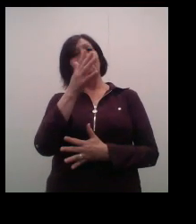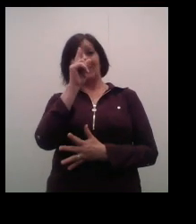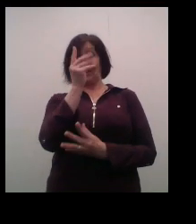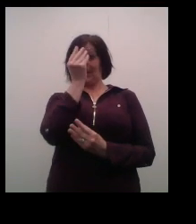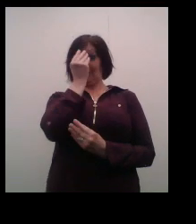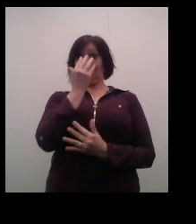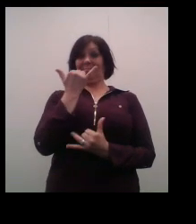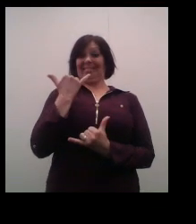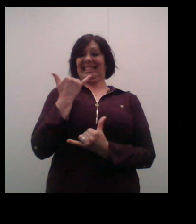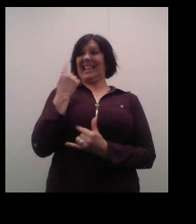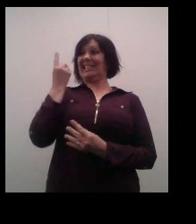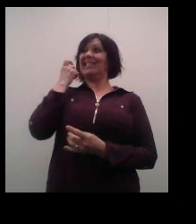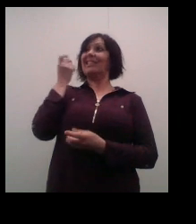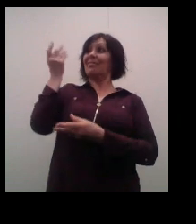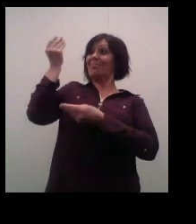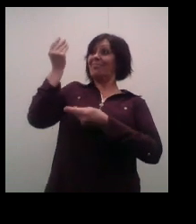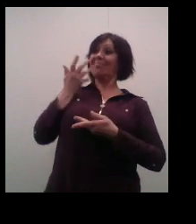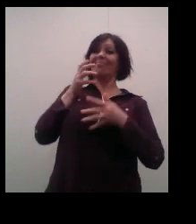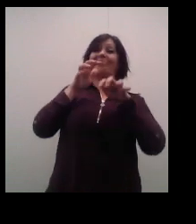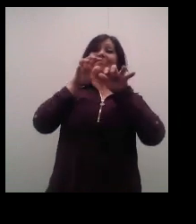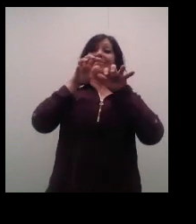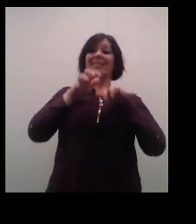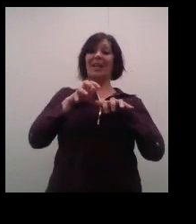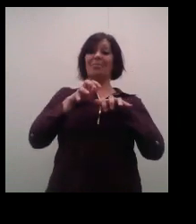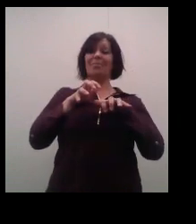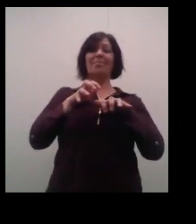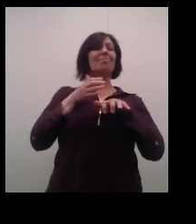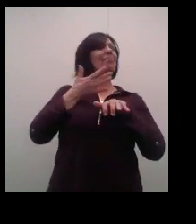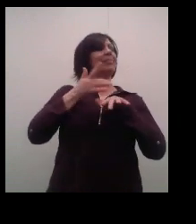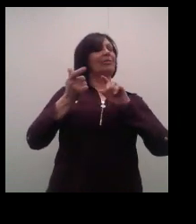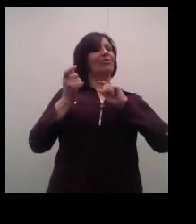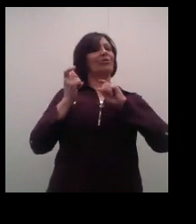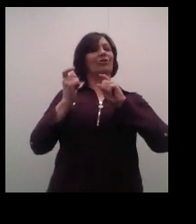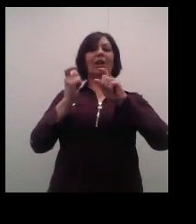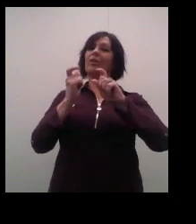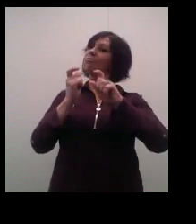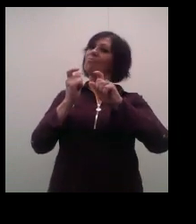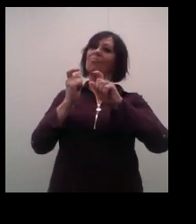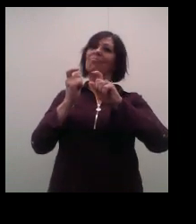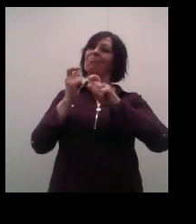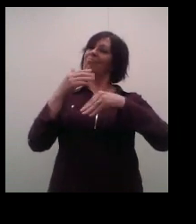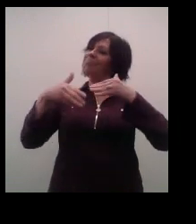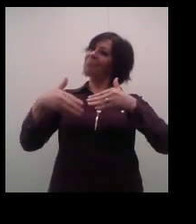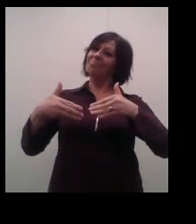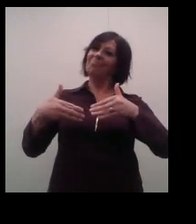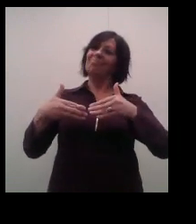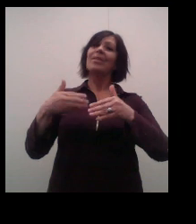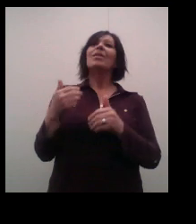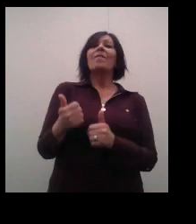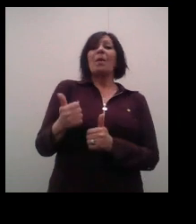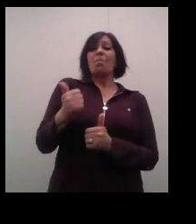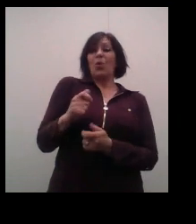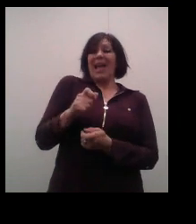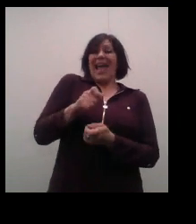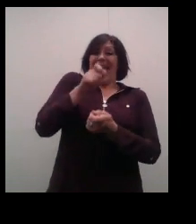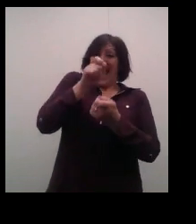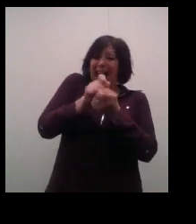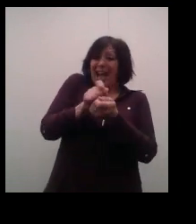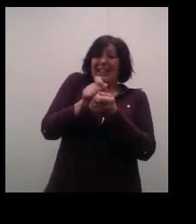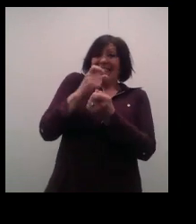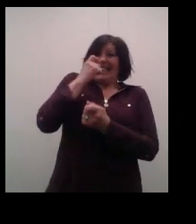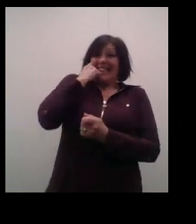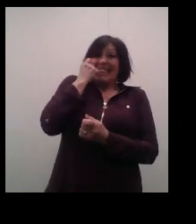as current as it was when it was put into the PowerPoint presentation, and there may have been changes. And for the most accurate and latest to